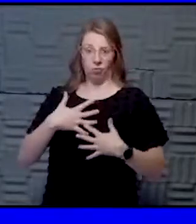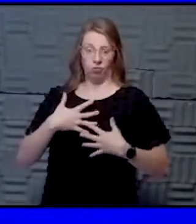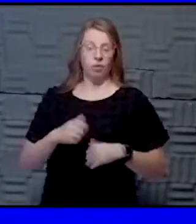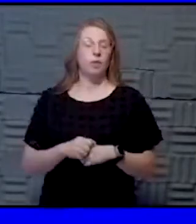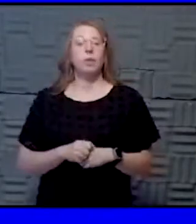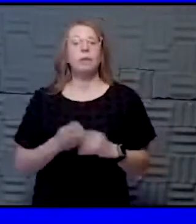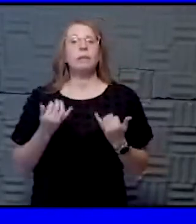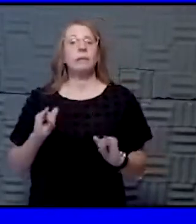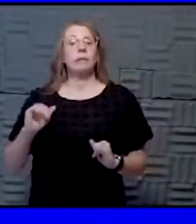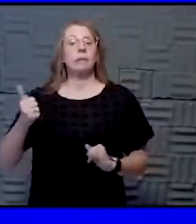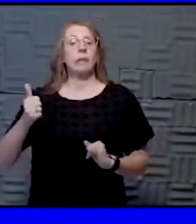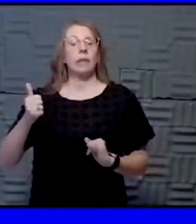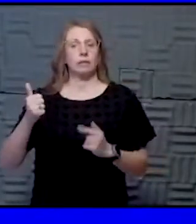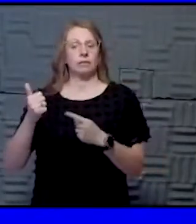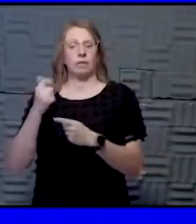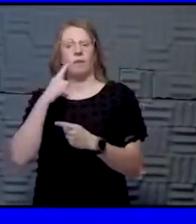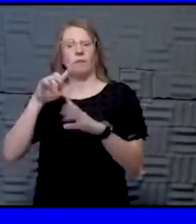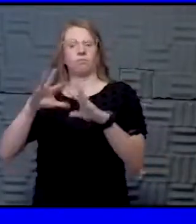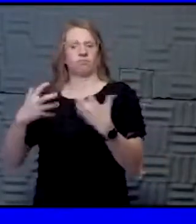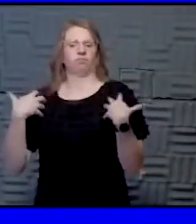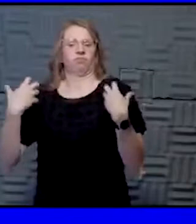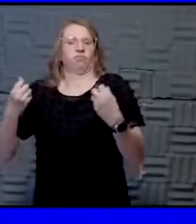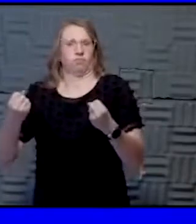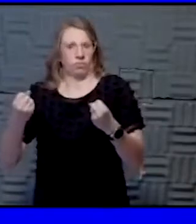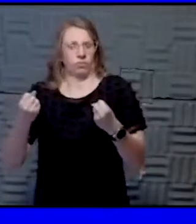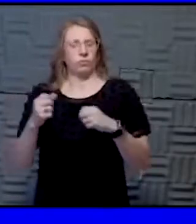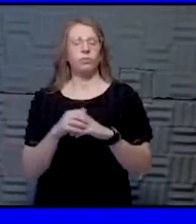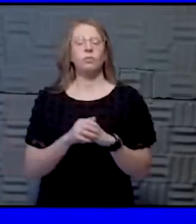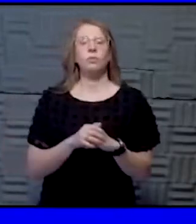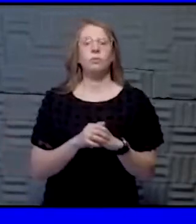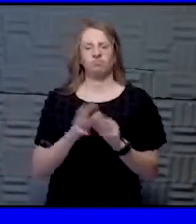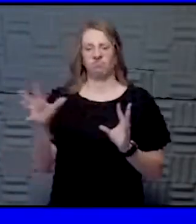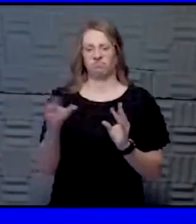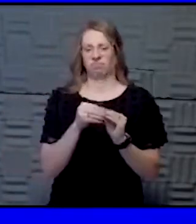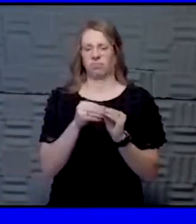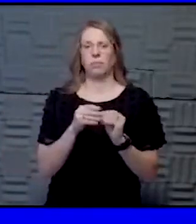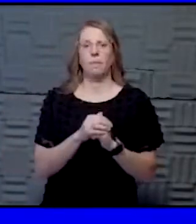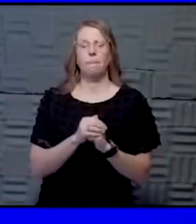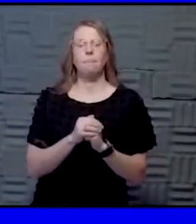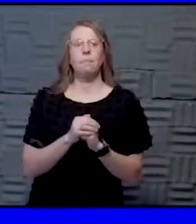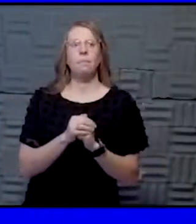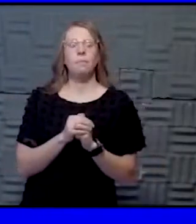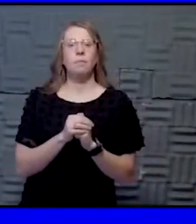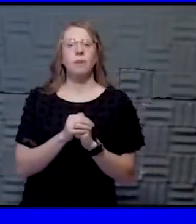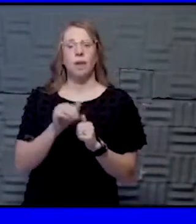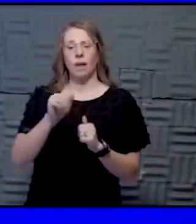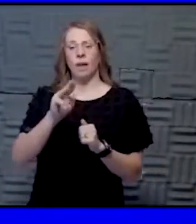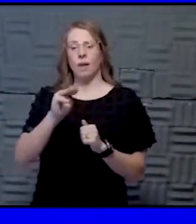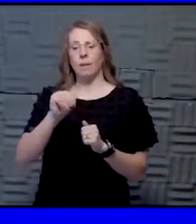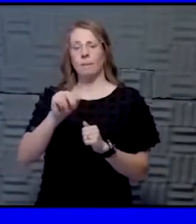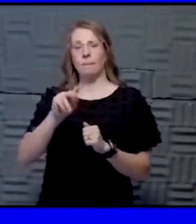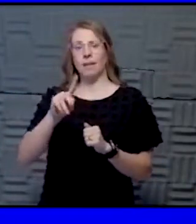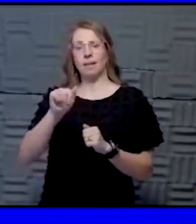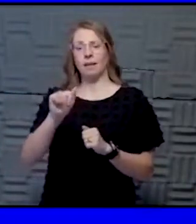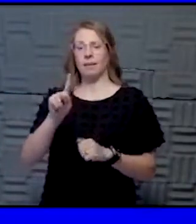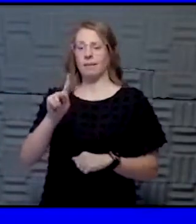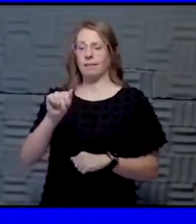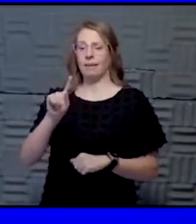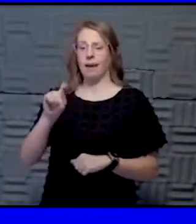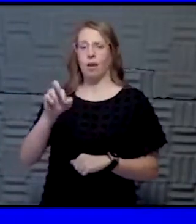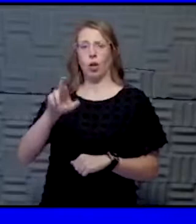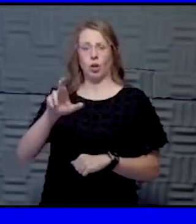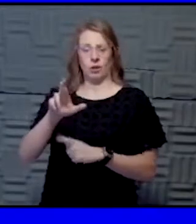Still 10 additional in that recovery period. And I think some things to go through. We were able to get Amanda Cackler to be able to get some